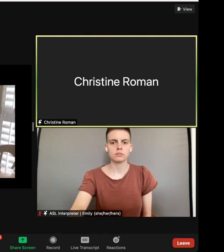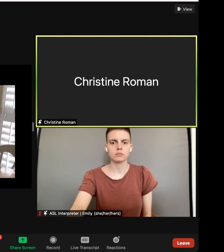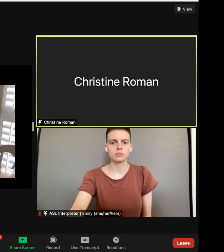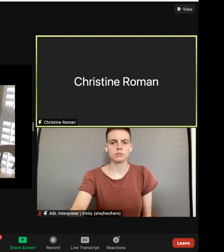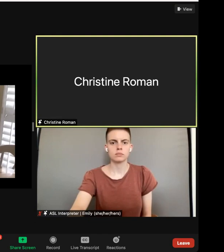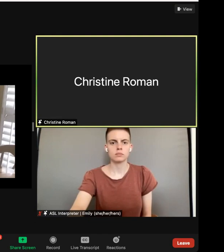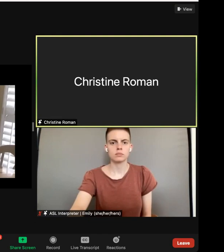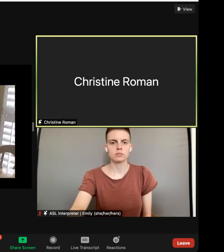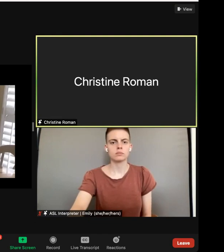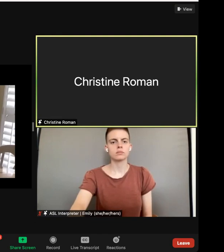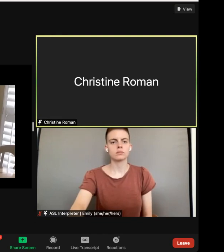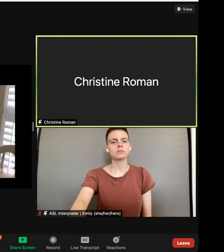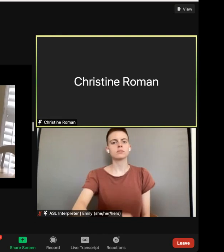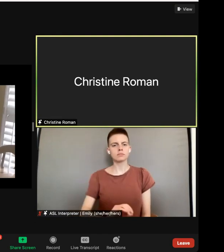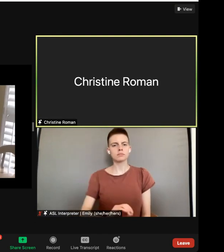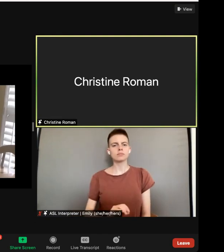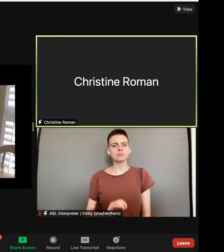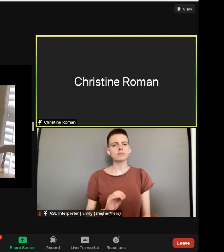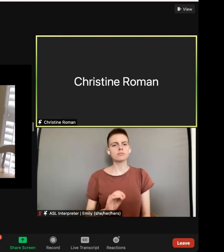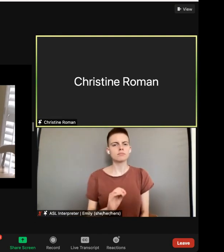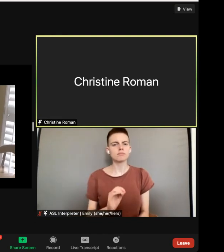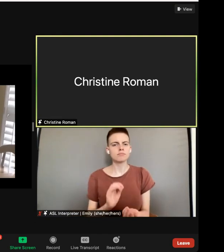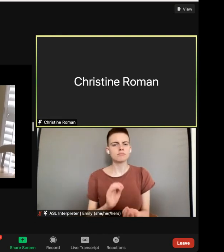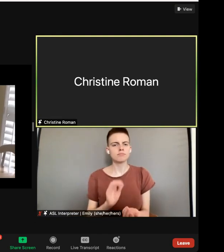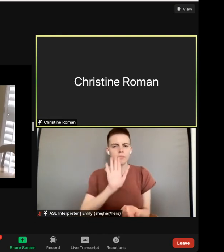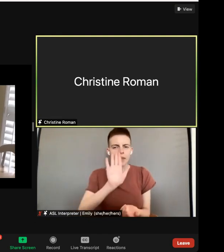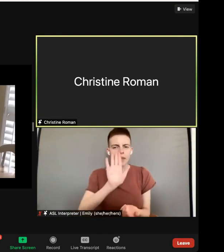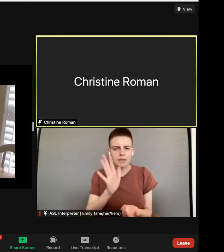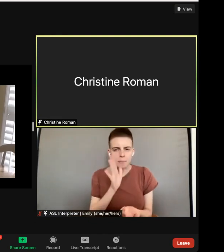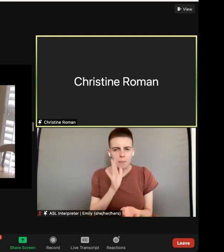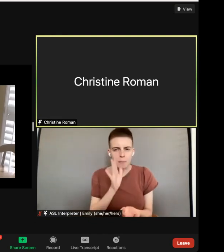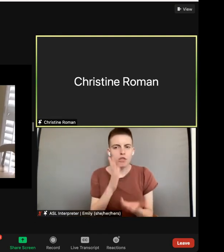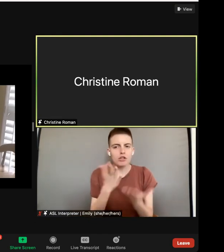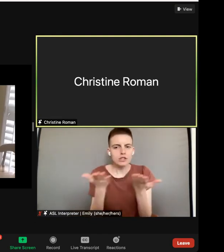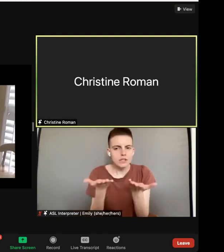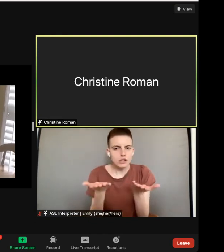His mother is also present, but you'll only hear her voice.